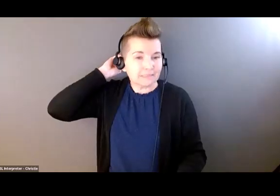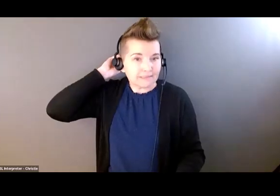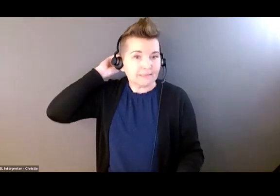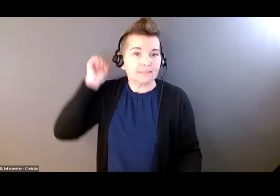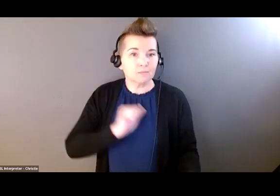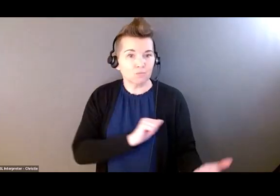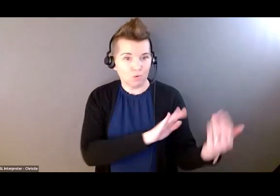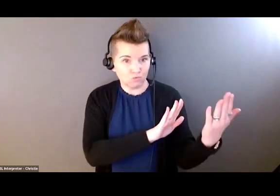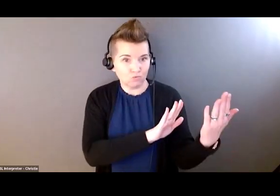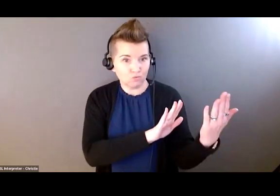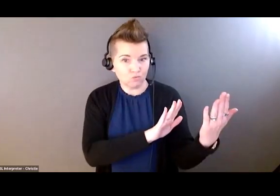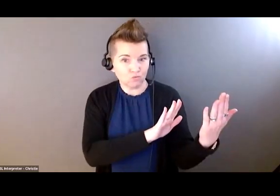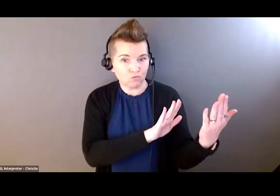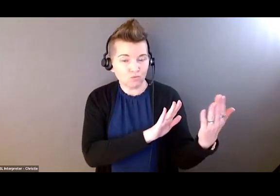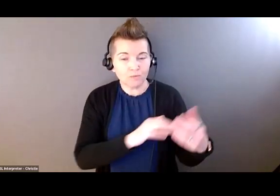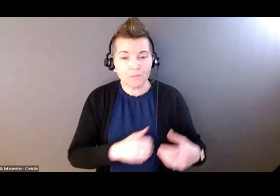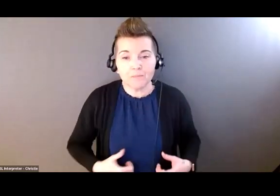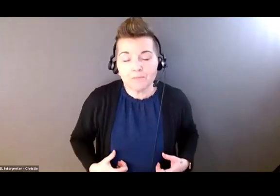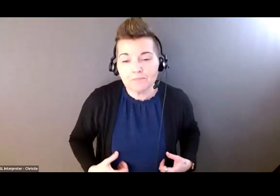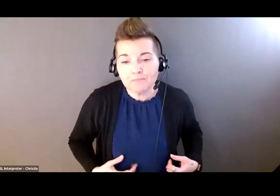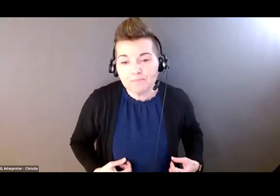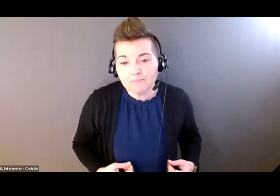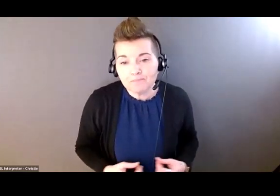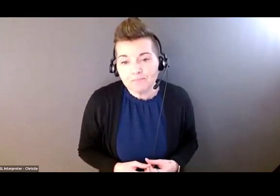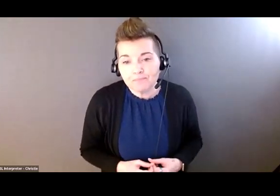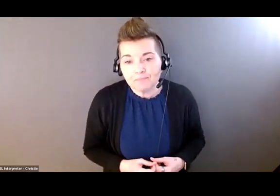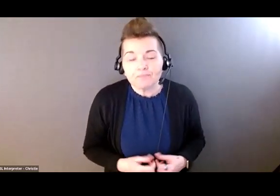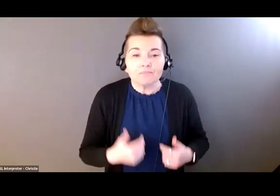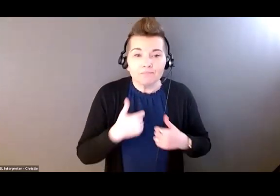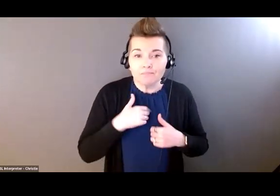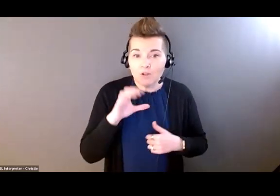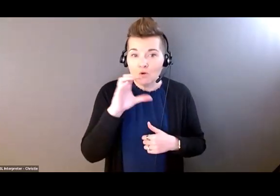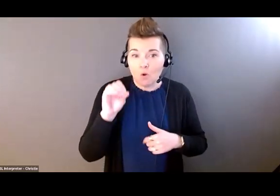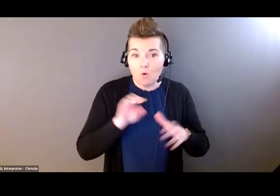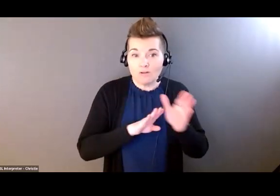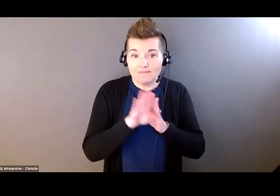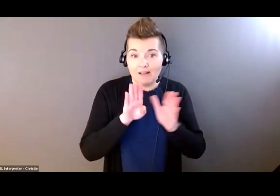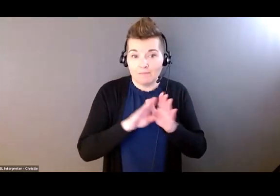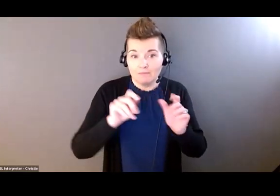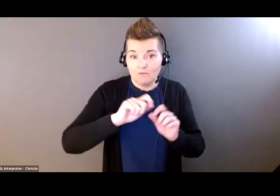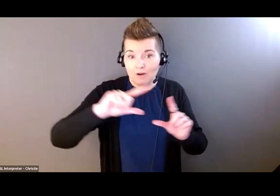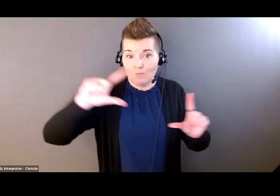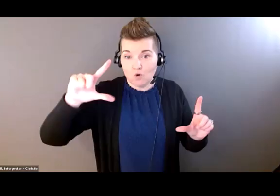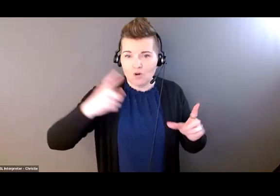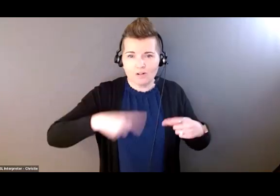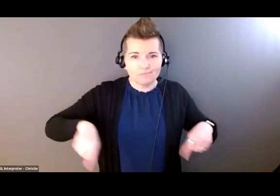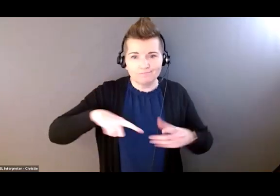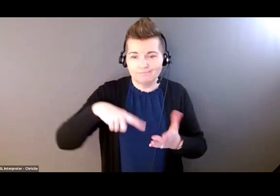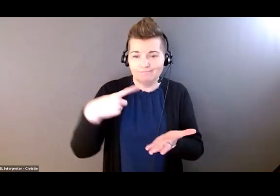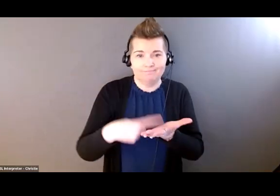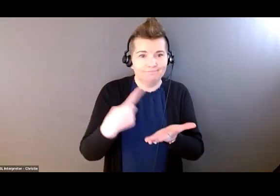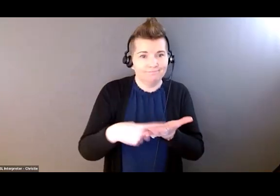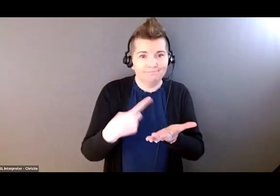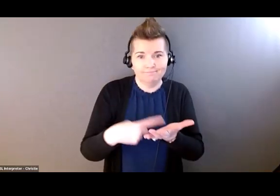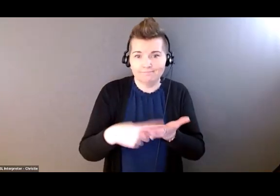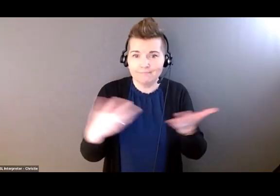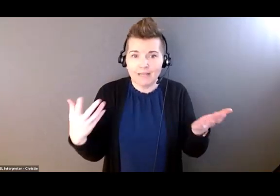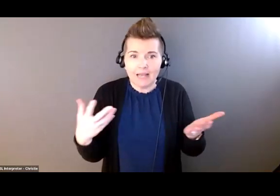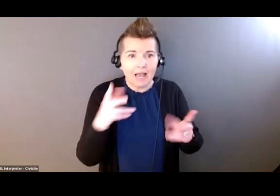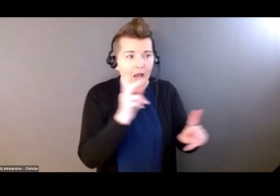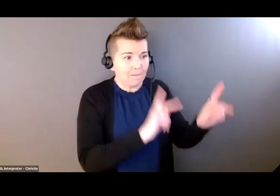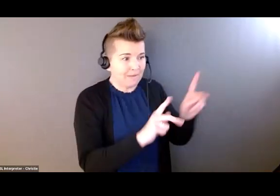trauma-informed approaches in practice. So what does that look like? It's something that came up in our discussions